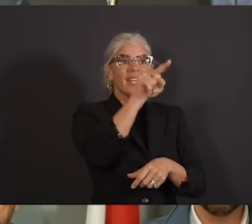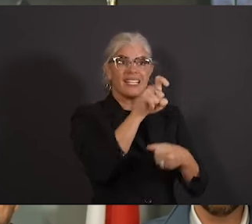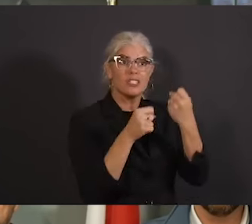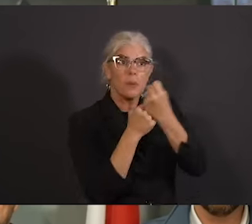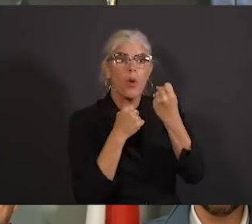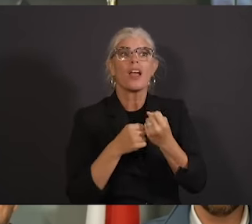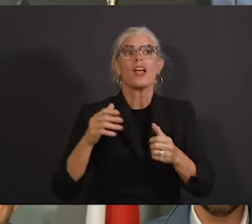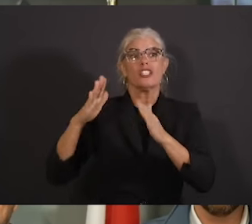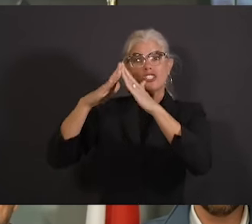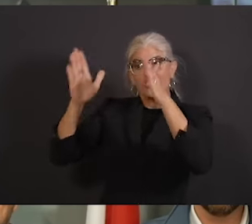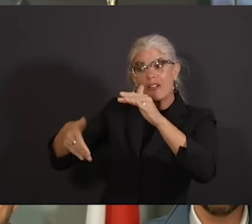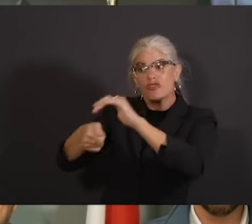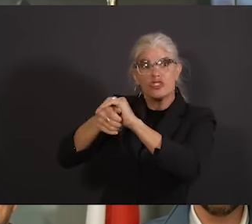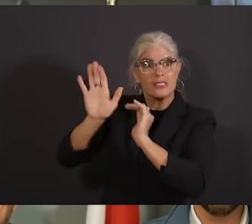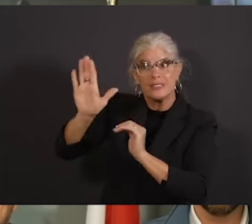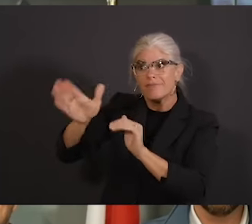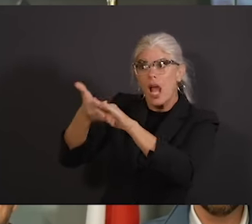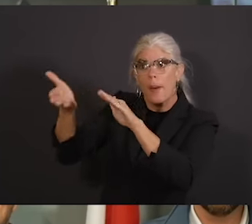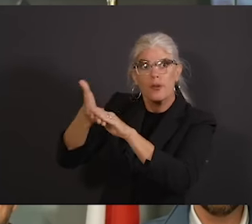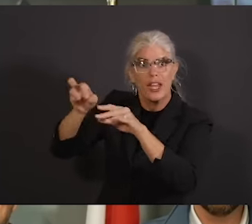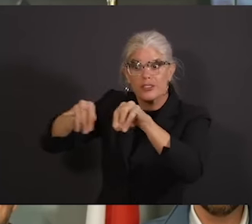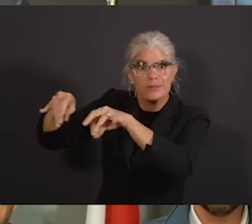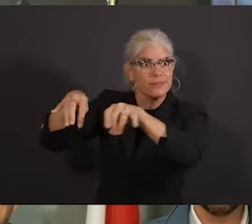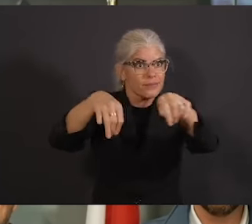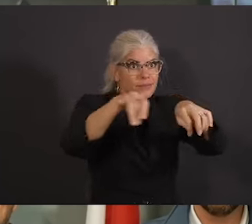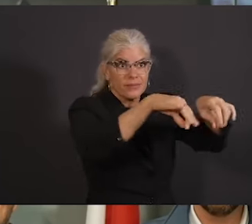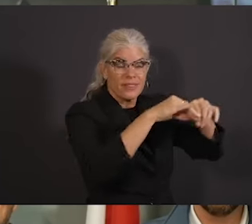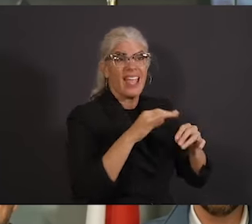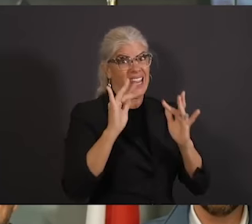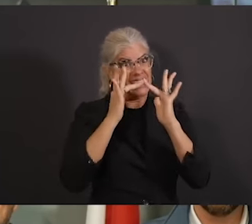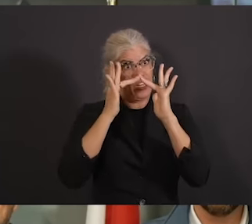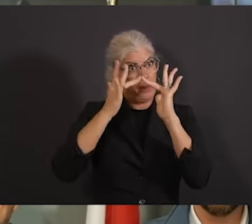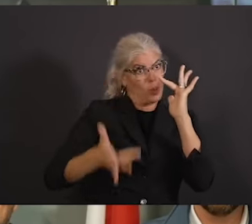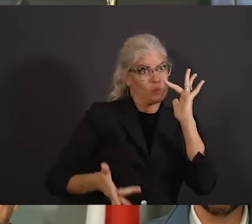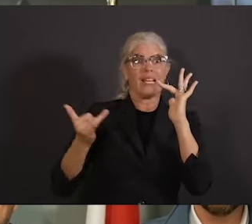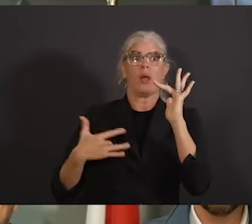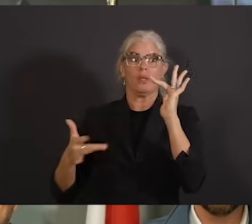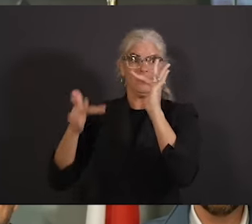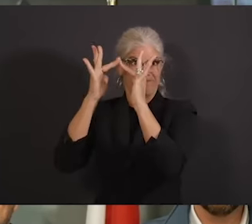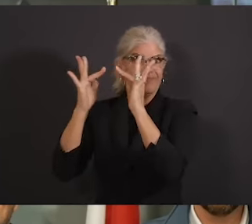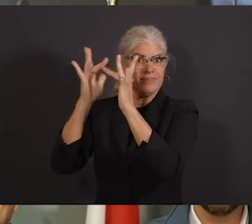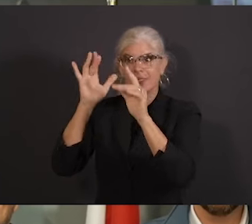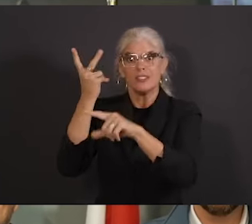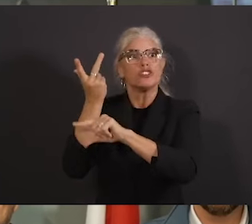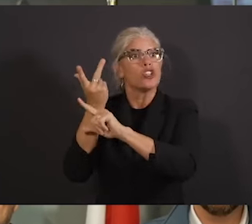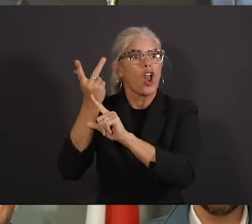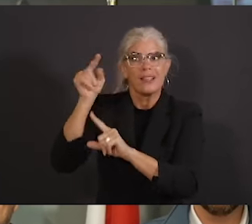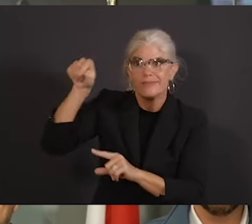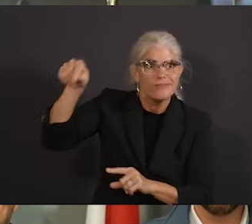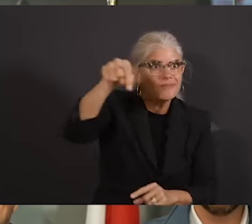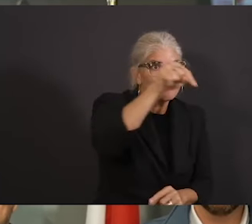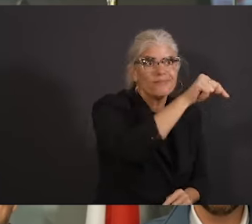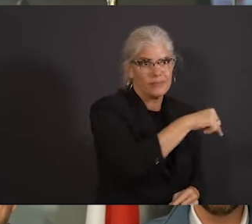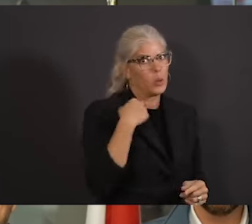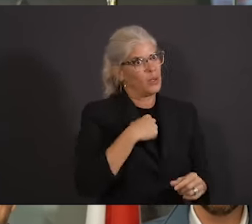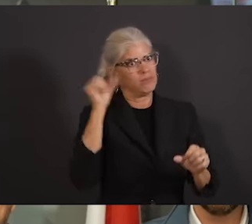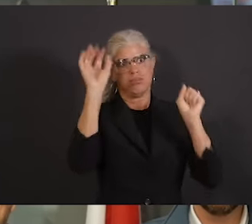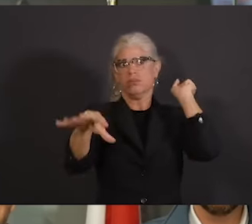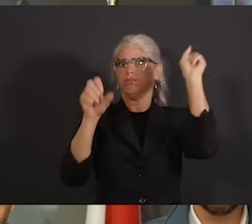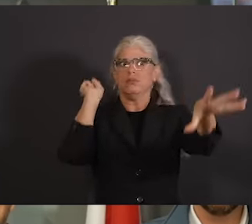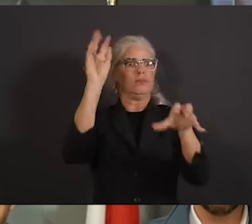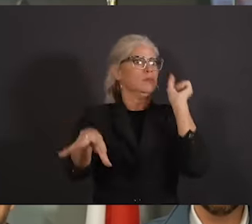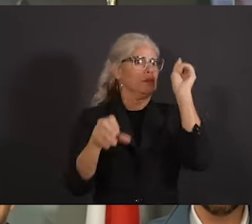operations. And of course, Starlink internet, all counties have access to that, and we're deploying more as needed. More than